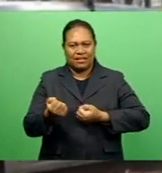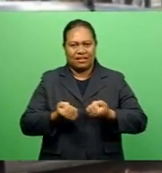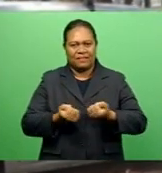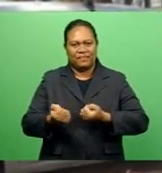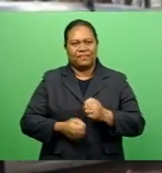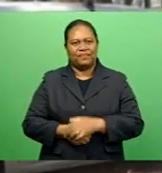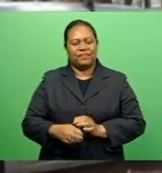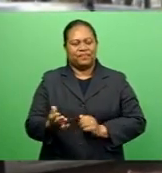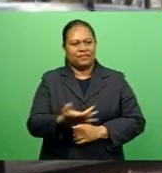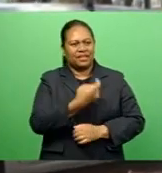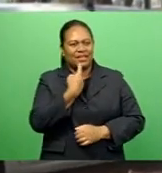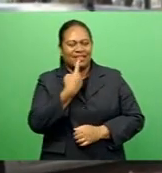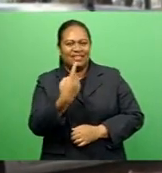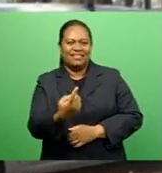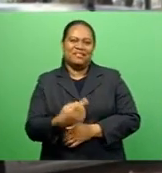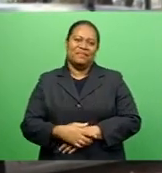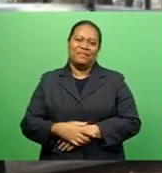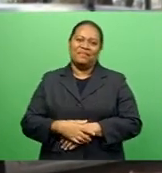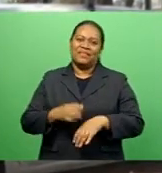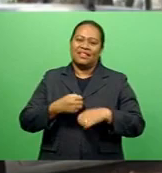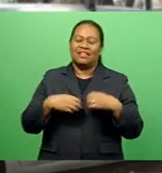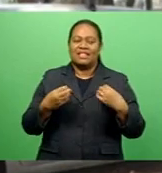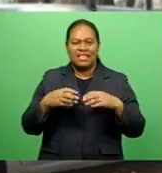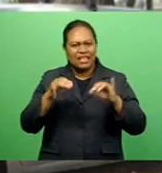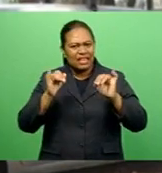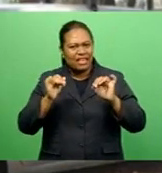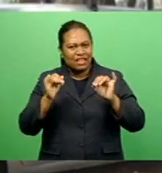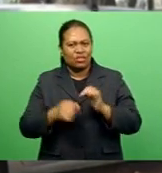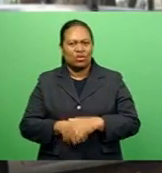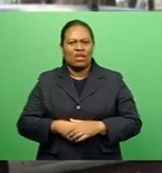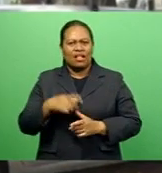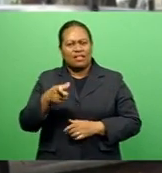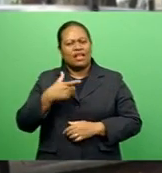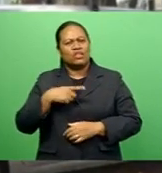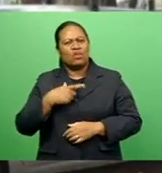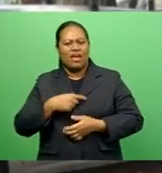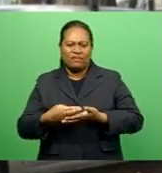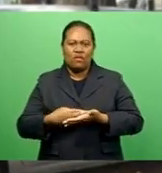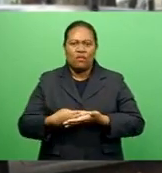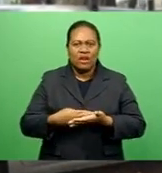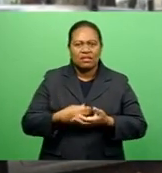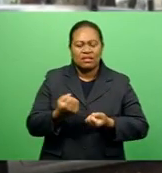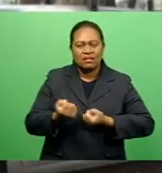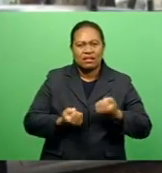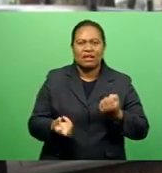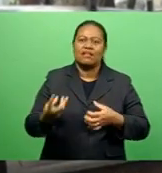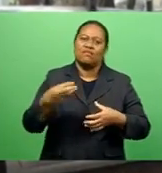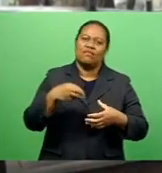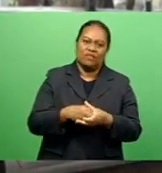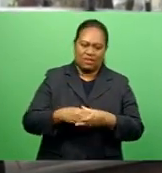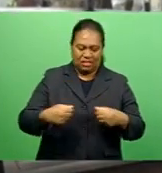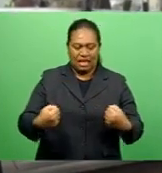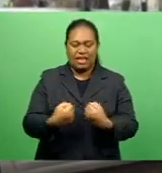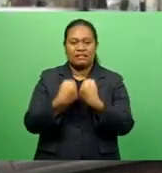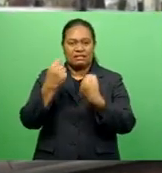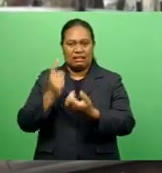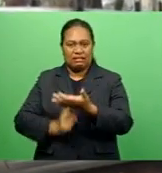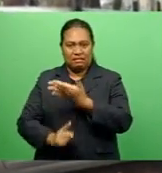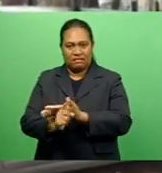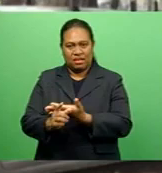Rental hiring concept practice nowadays is becoming lenient. No wonder we have rental cars involved in road accidents.